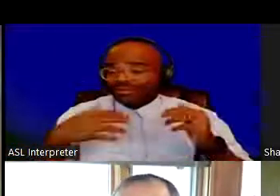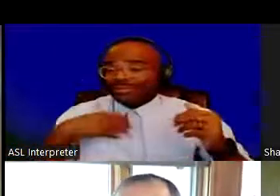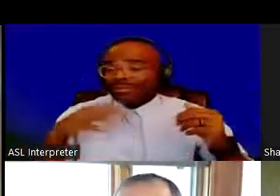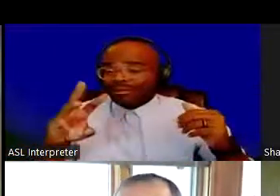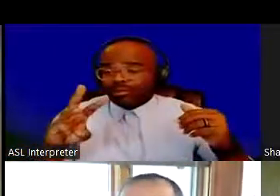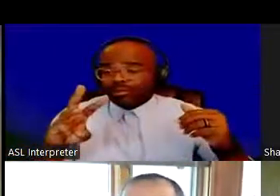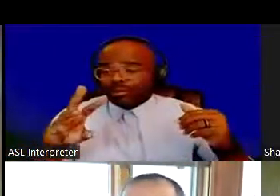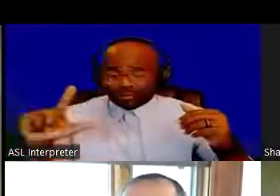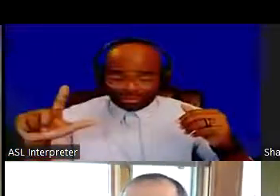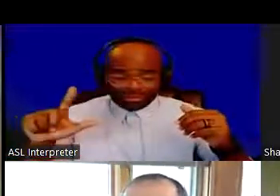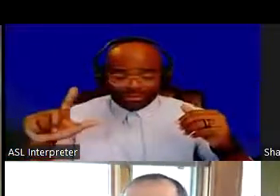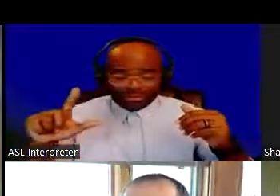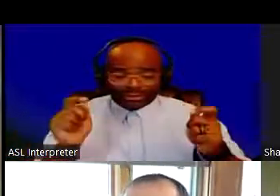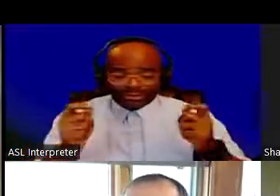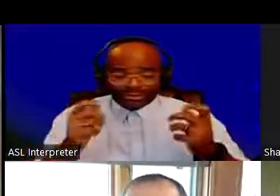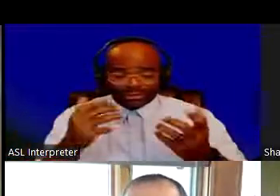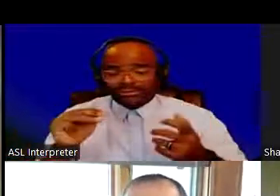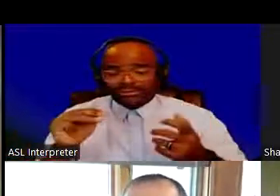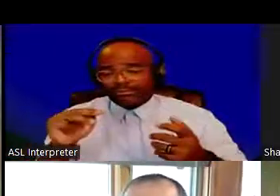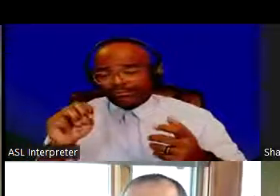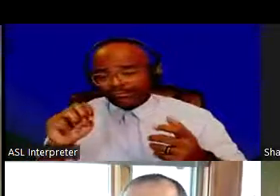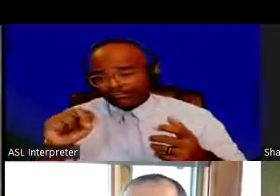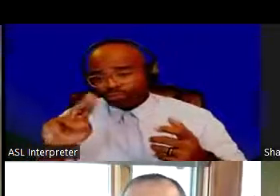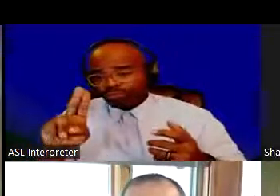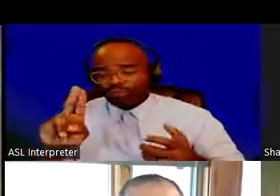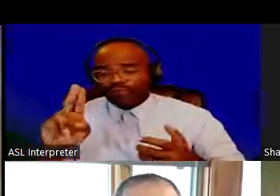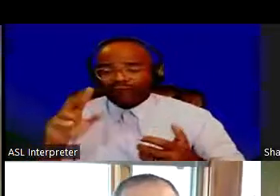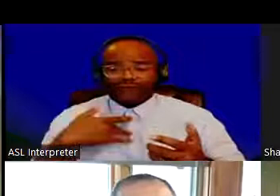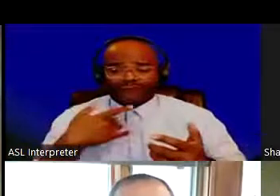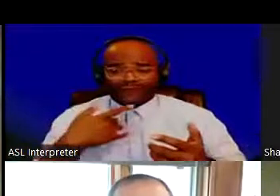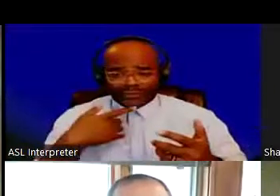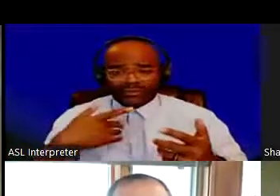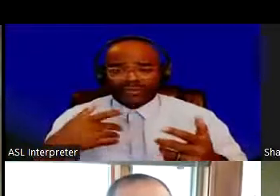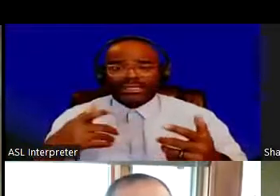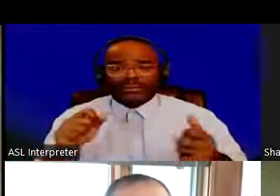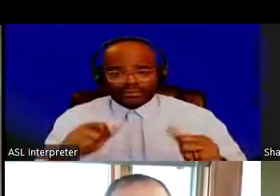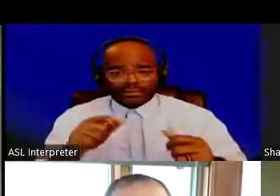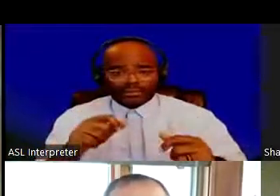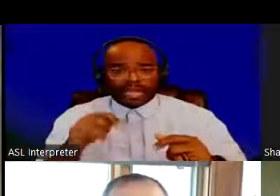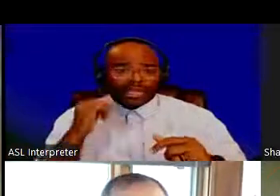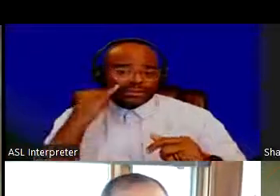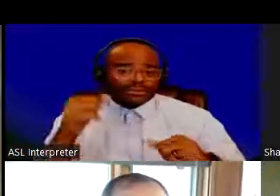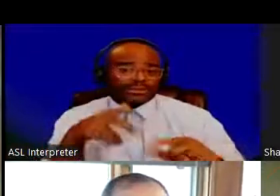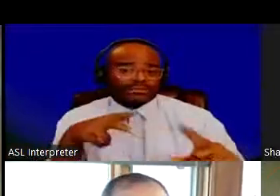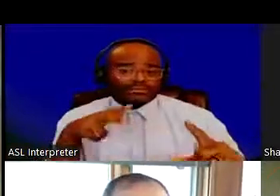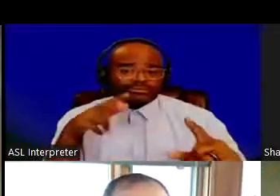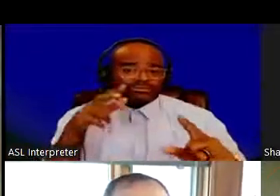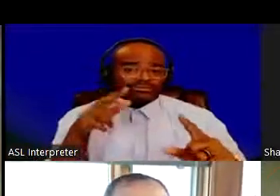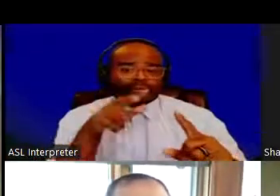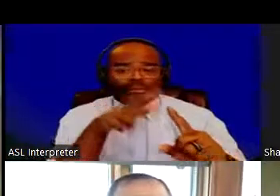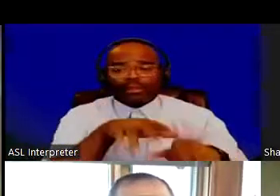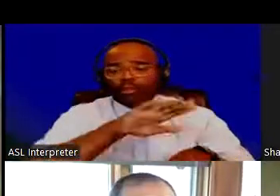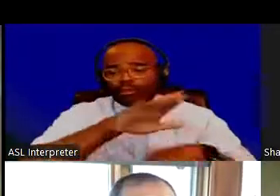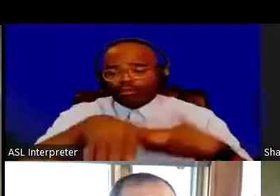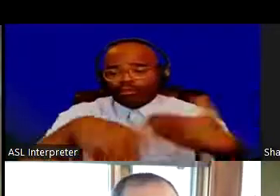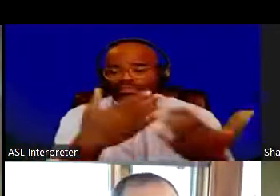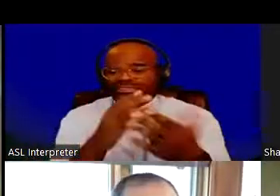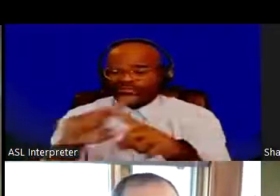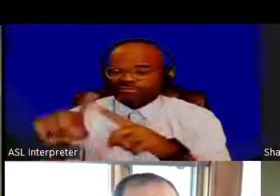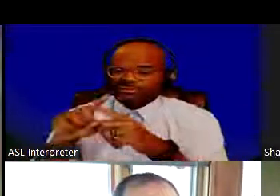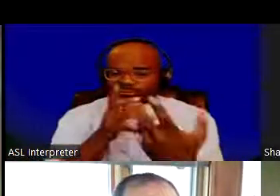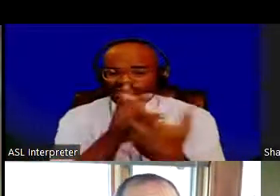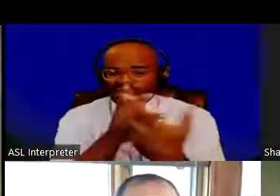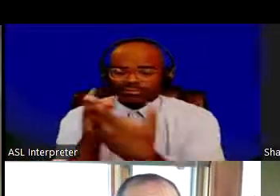think, includes ideas that are applicable across ecosystems and across regions. And we have worked